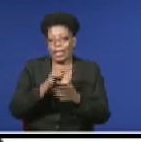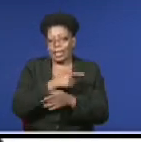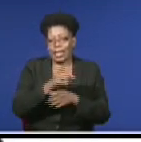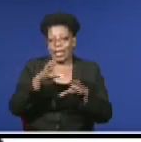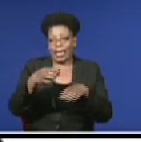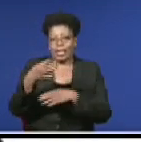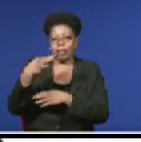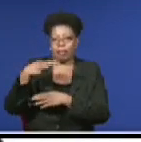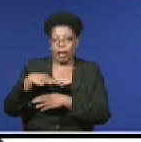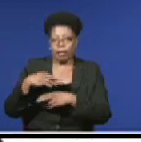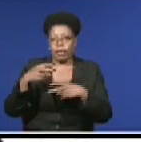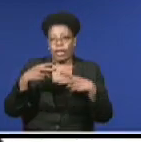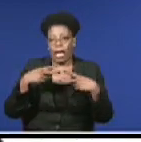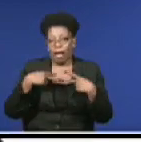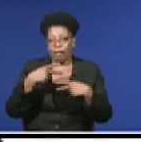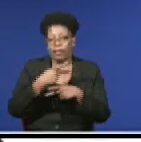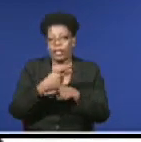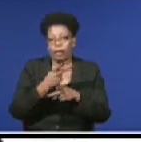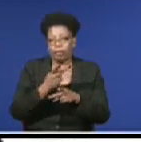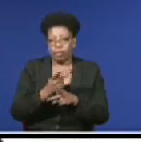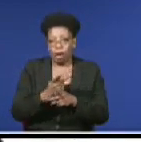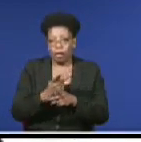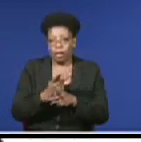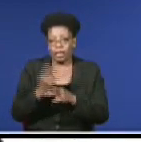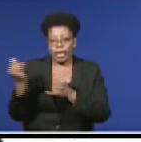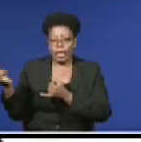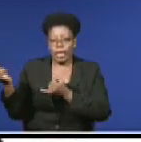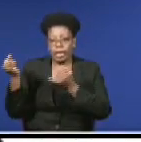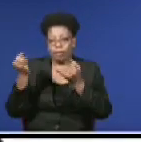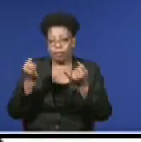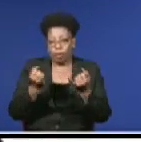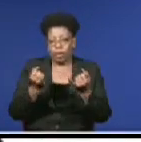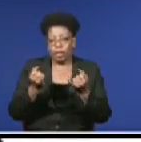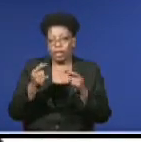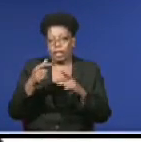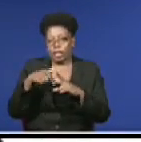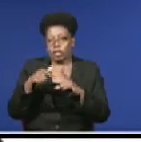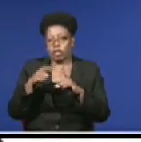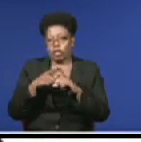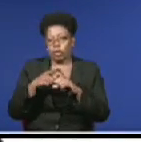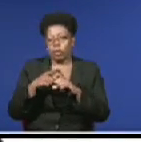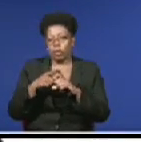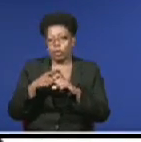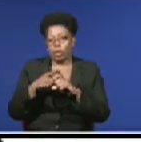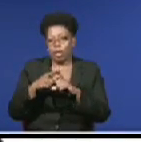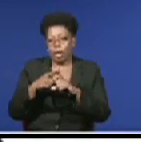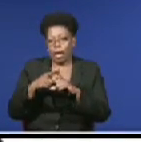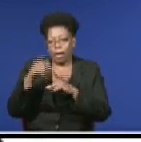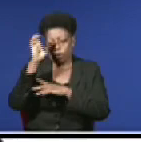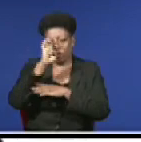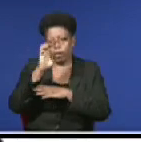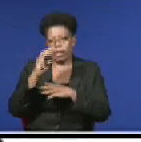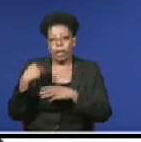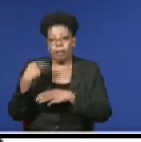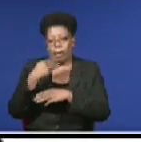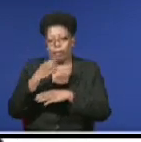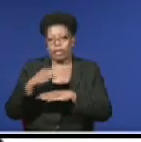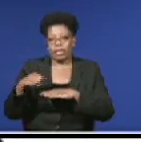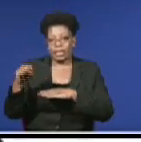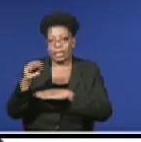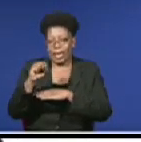benefit and have their products imported into European Union member states at a